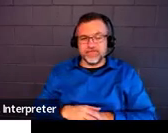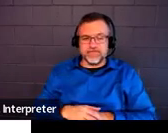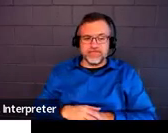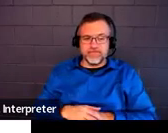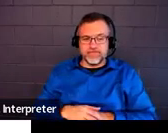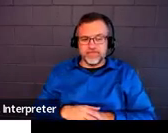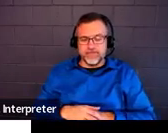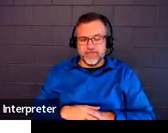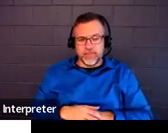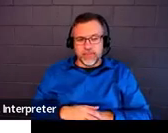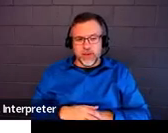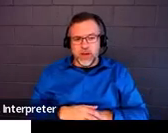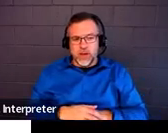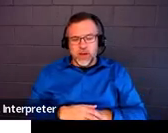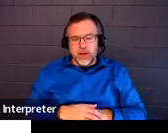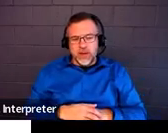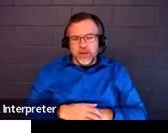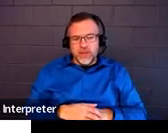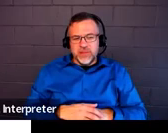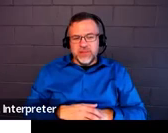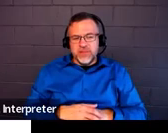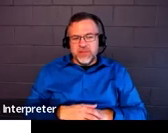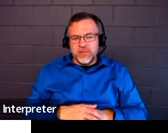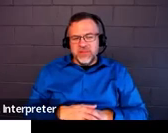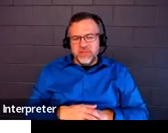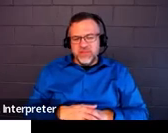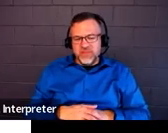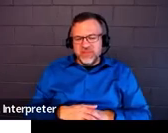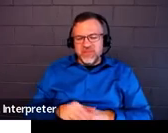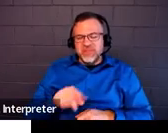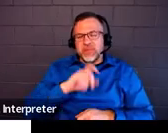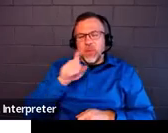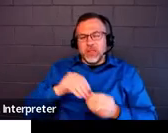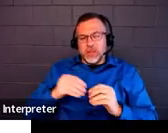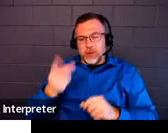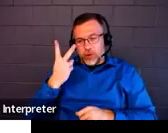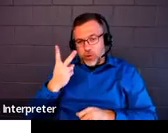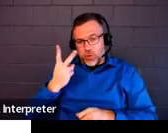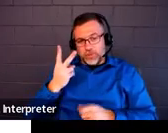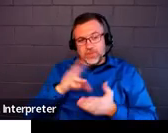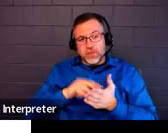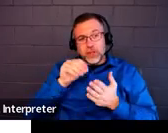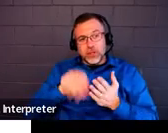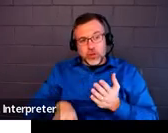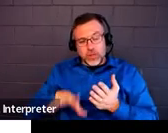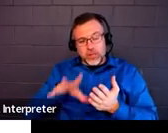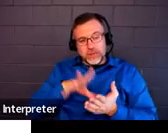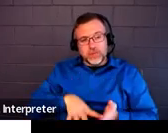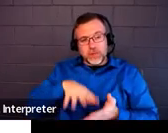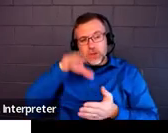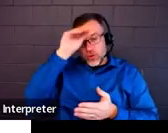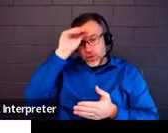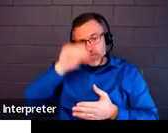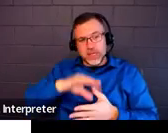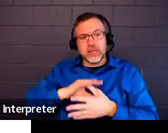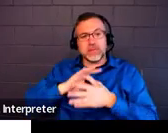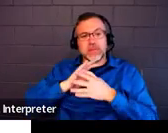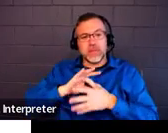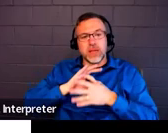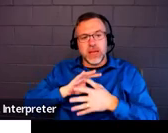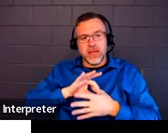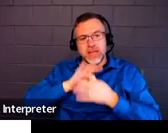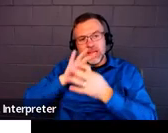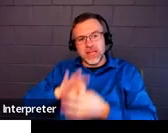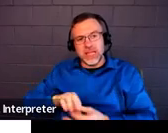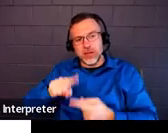So if we look at question two, the student is learning content linked to derived from the Common Core